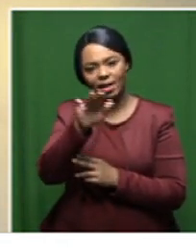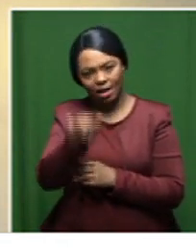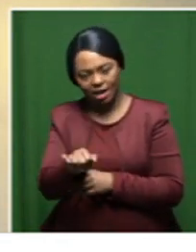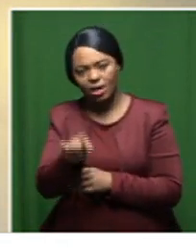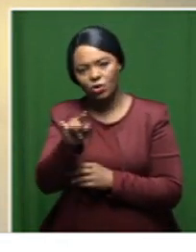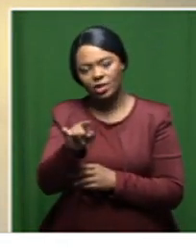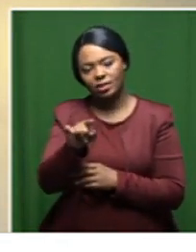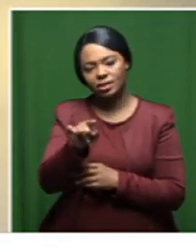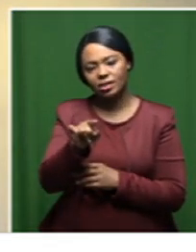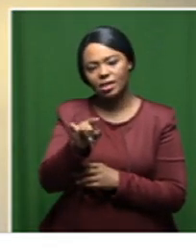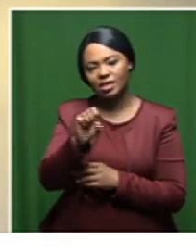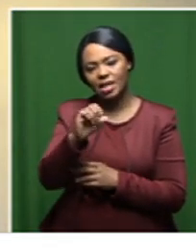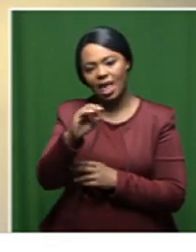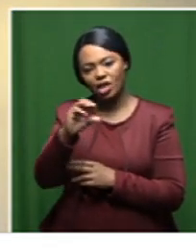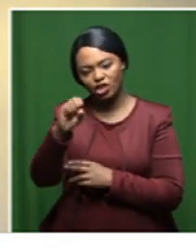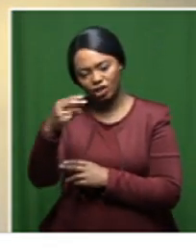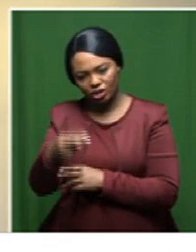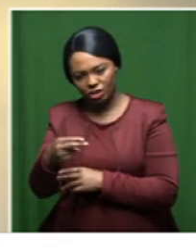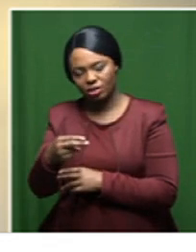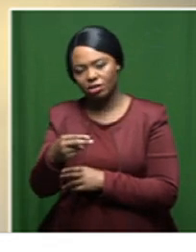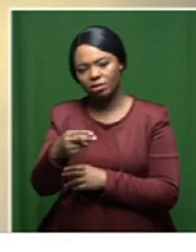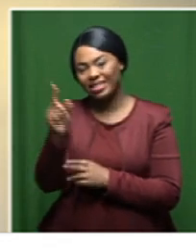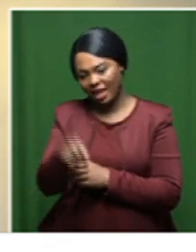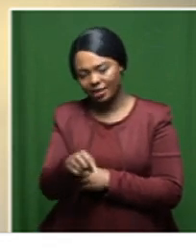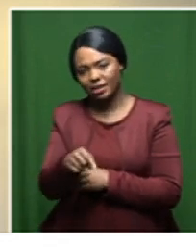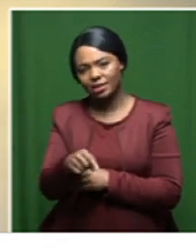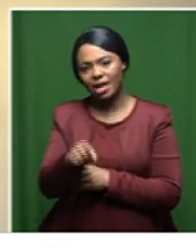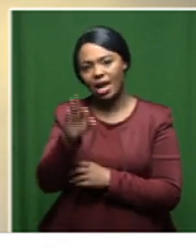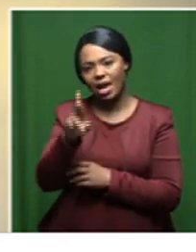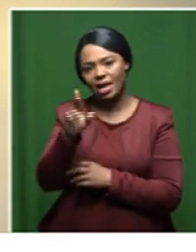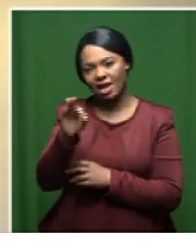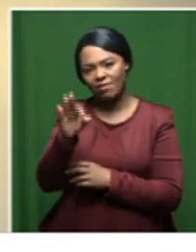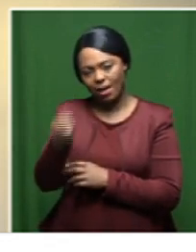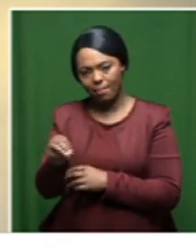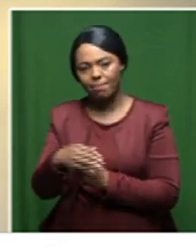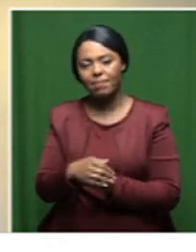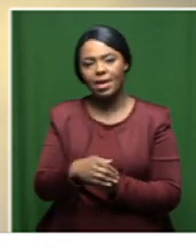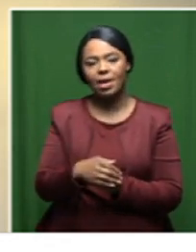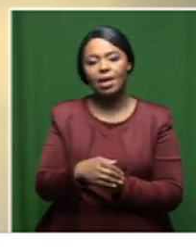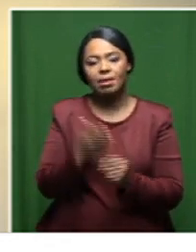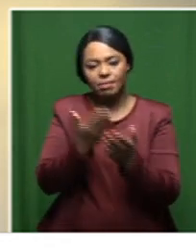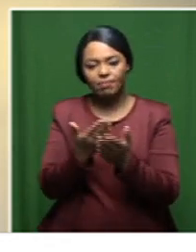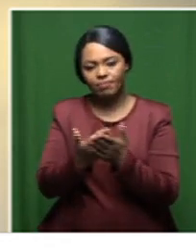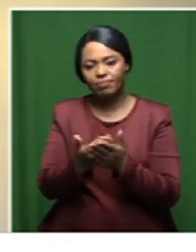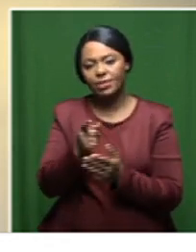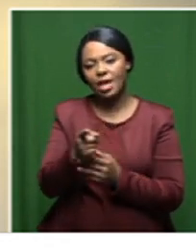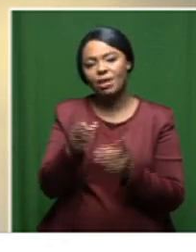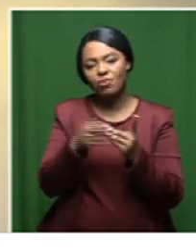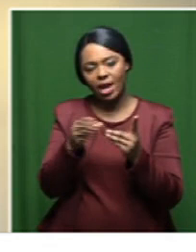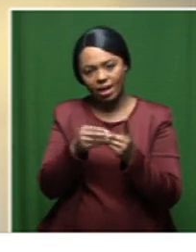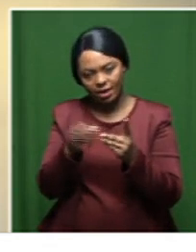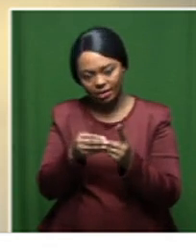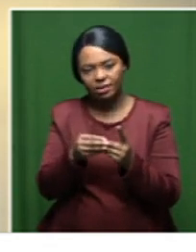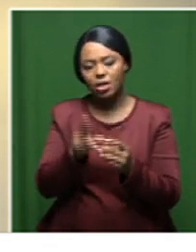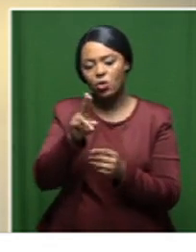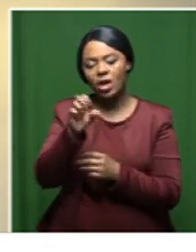/RSFM. And that's just, it's also available in rands and in US dollars. So